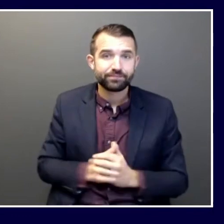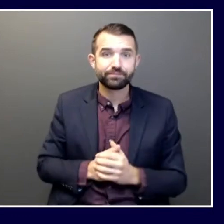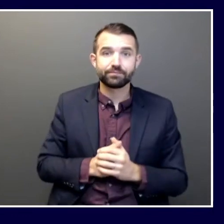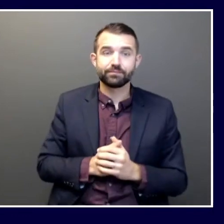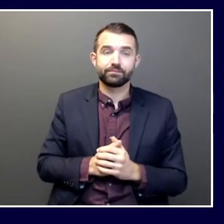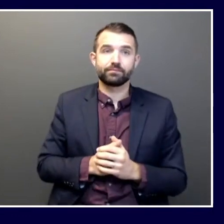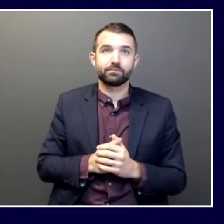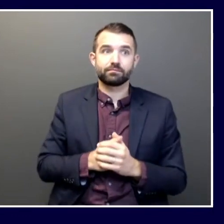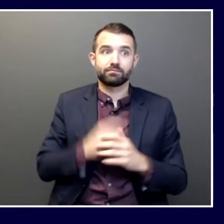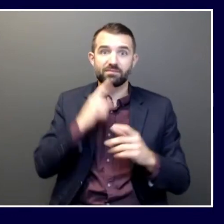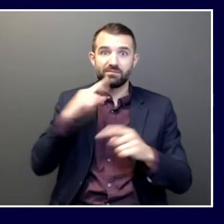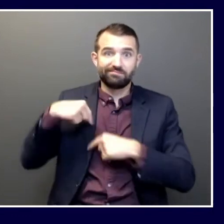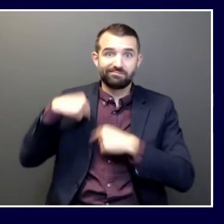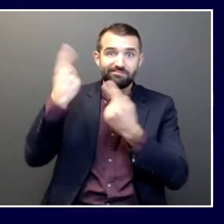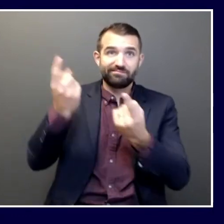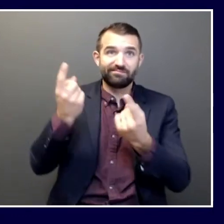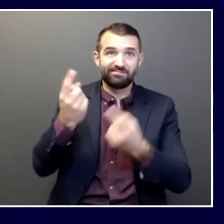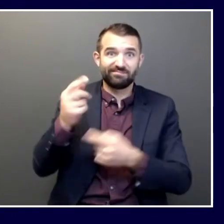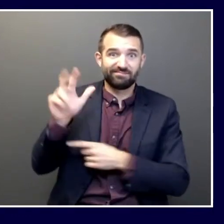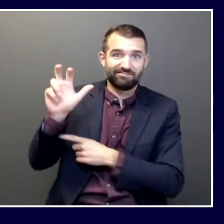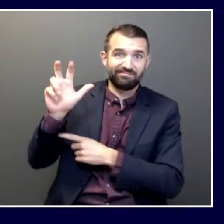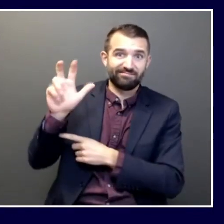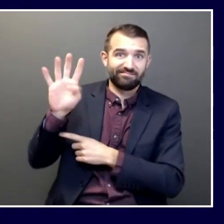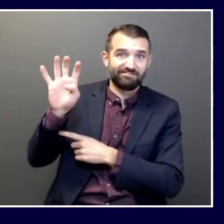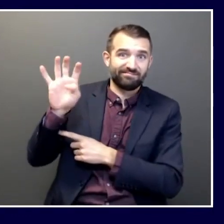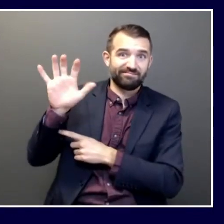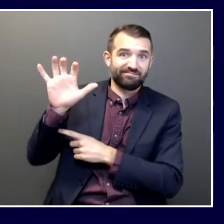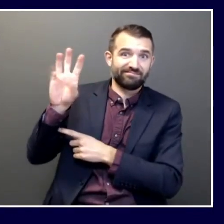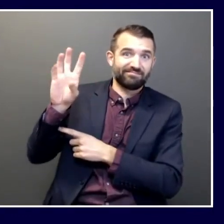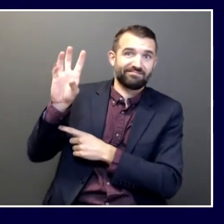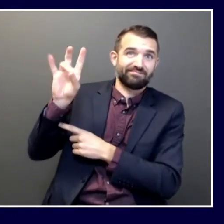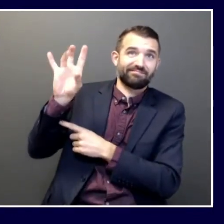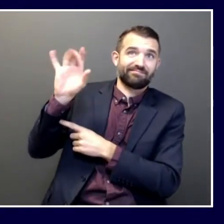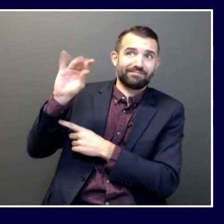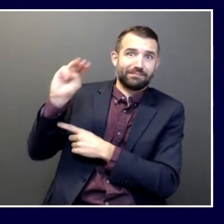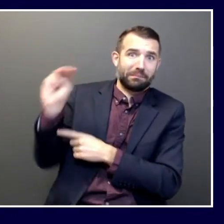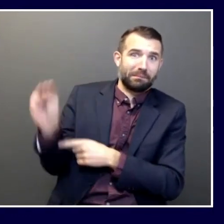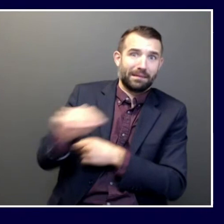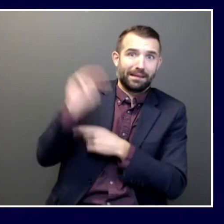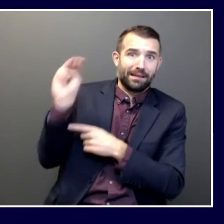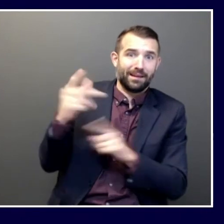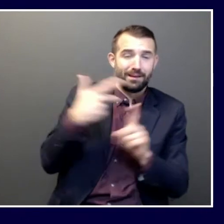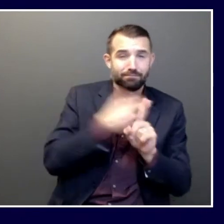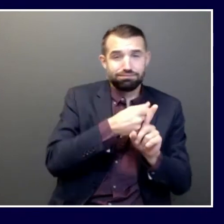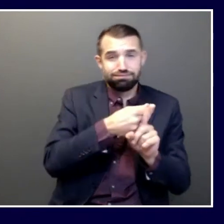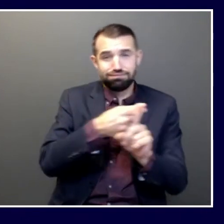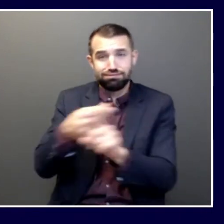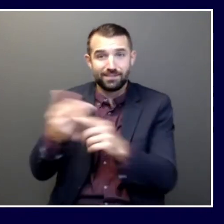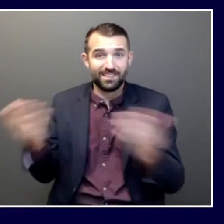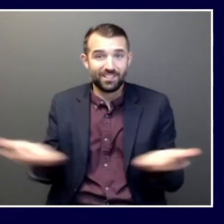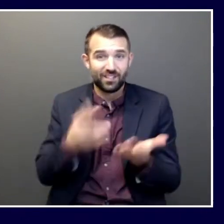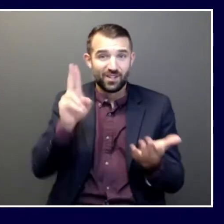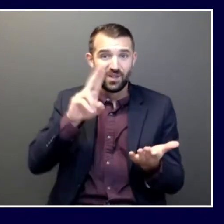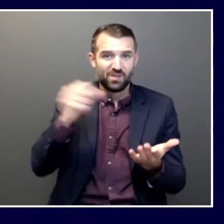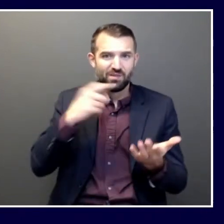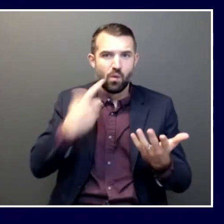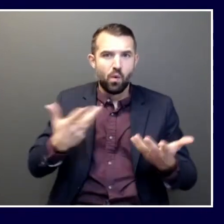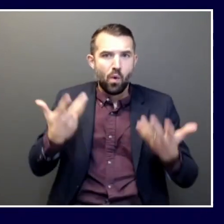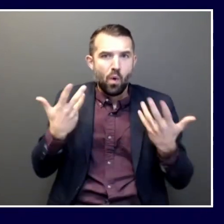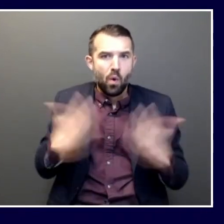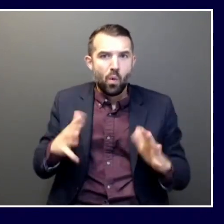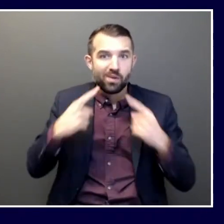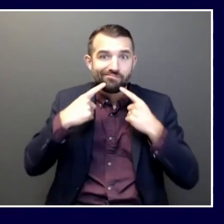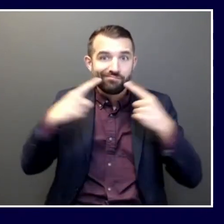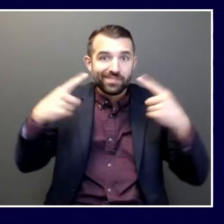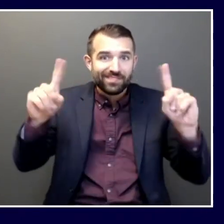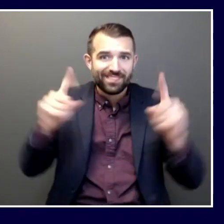of COVID-19 vaccine have already been safely administered in the United States. The vaccine for kids is